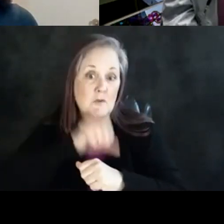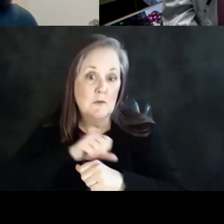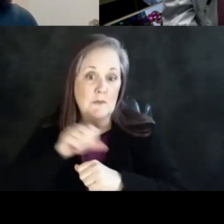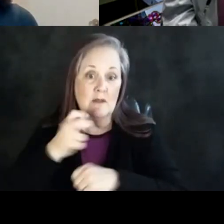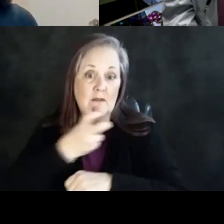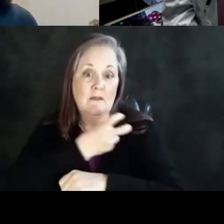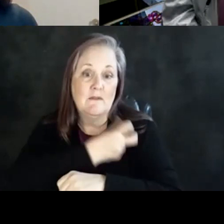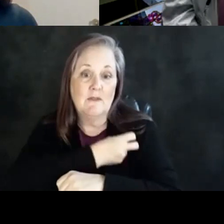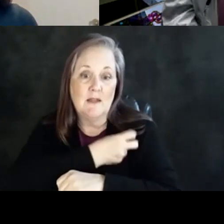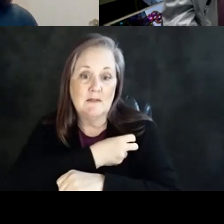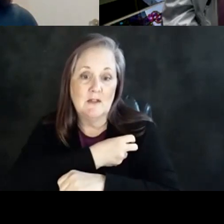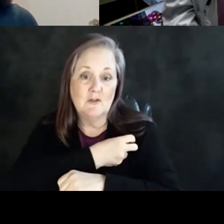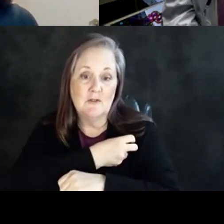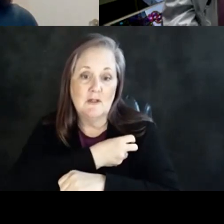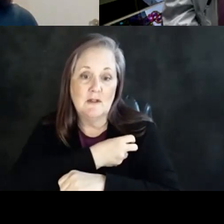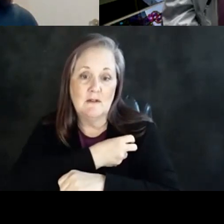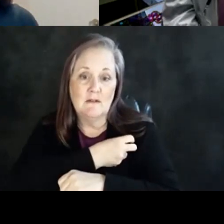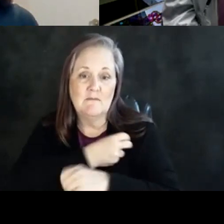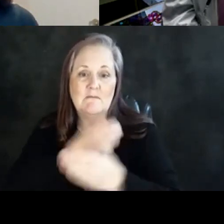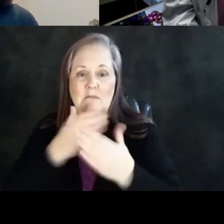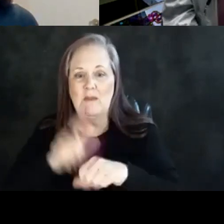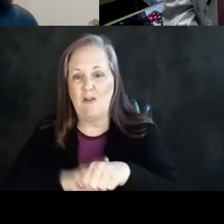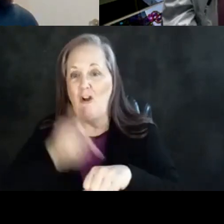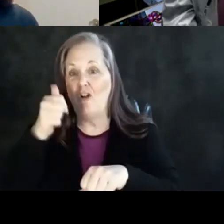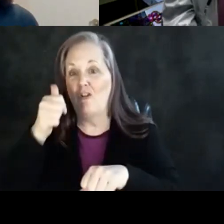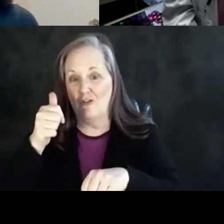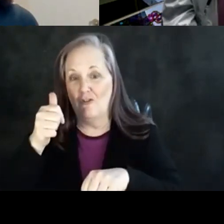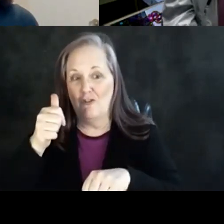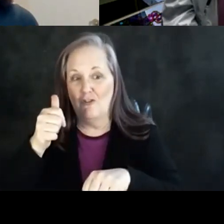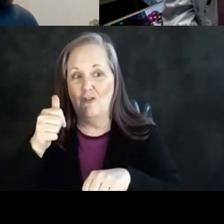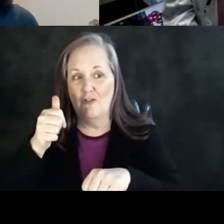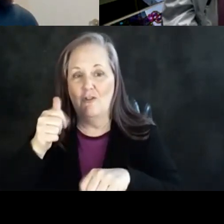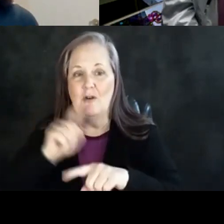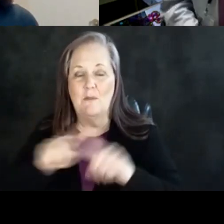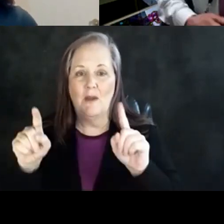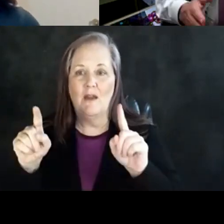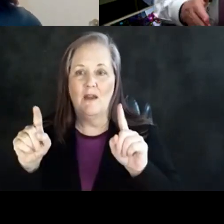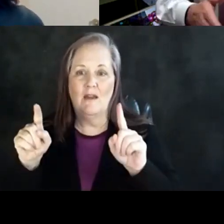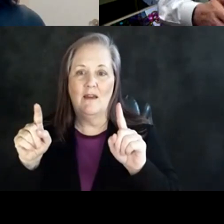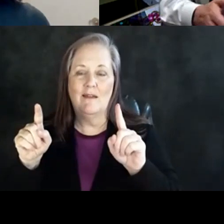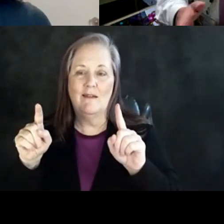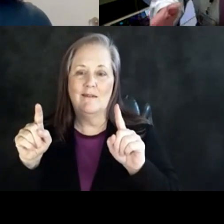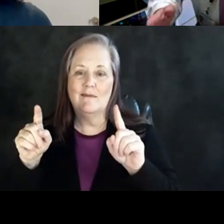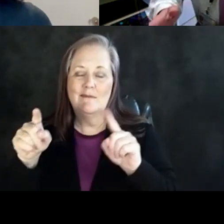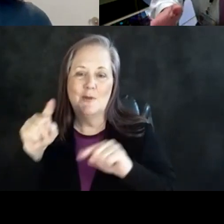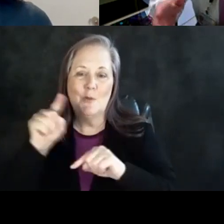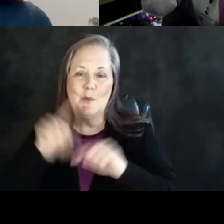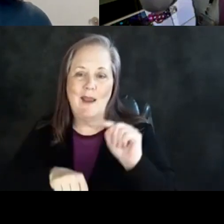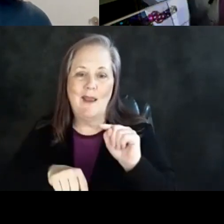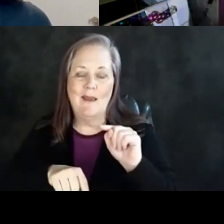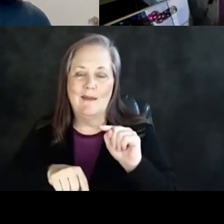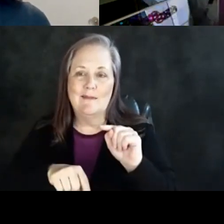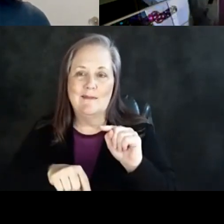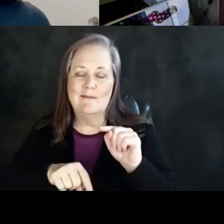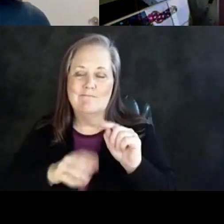will be equally good. It'll probably be longer than that. But you know, you can't